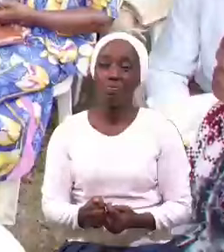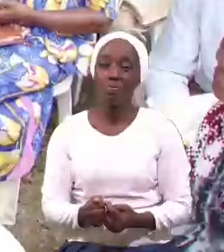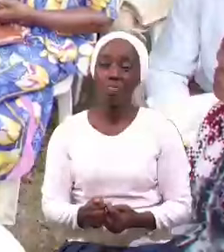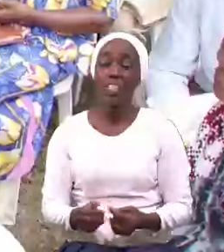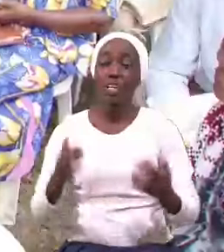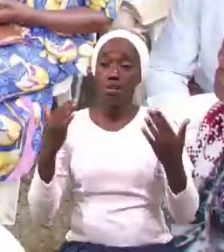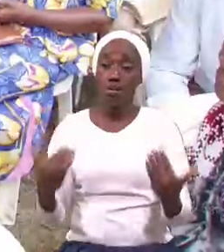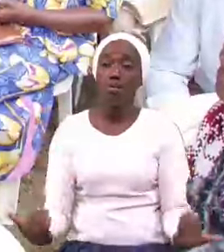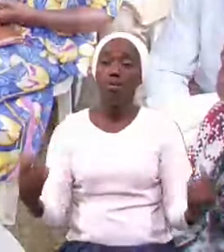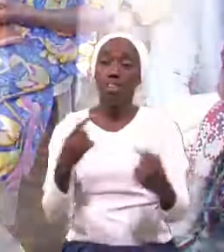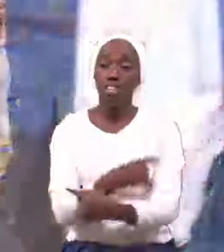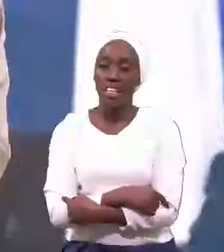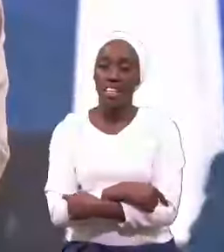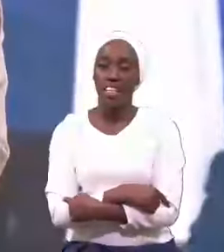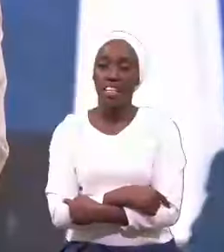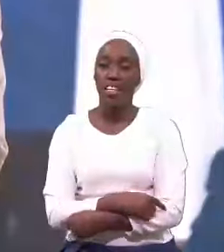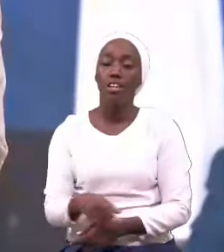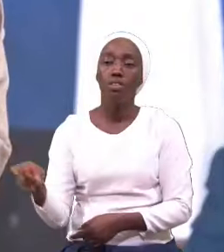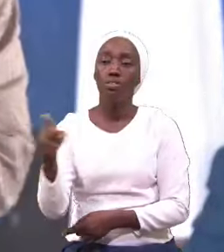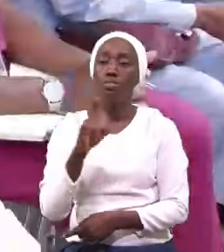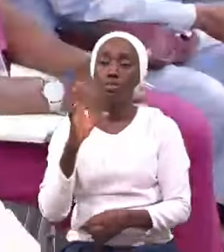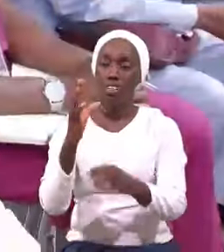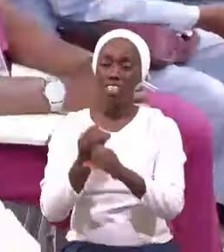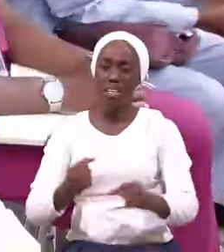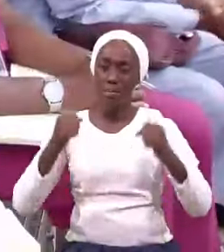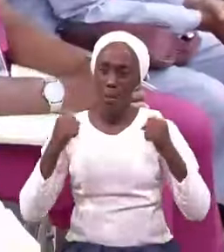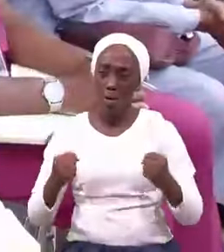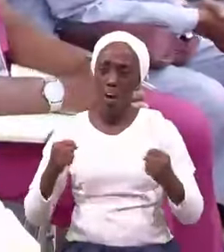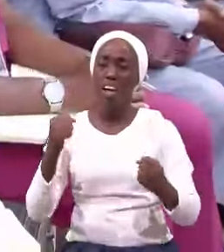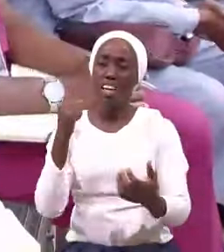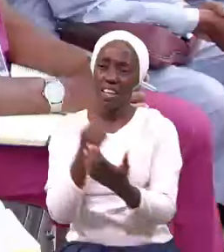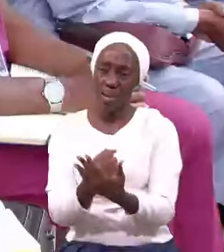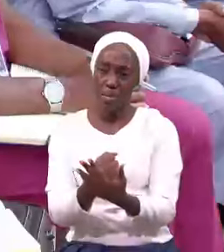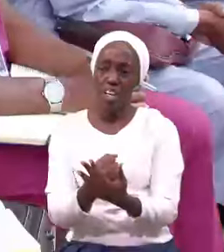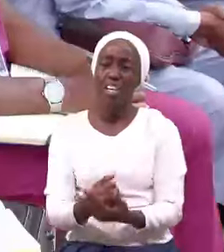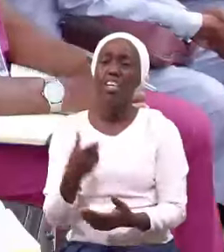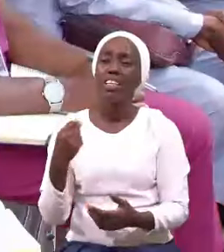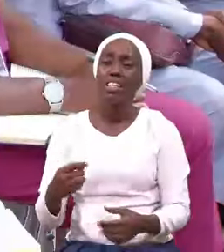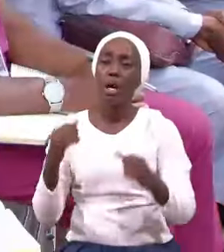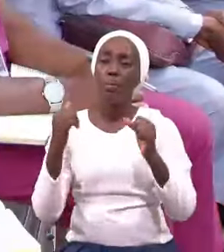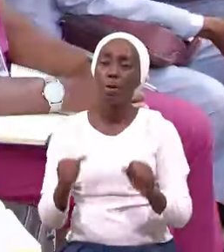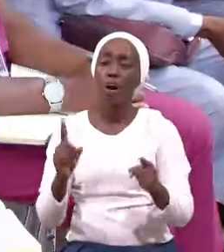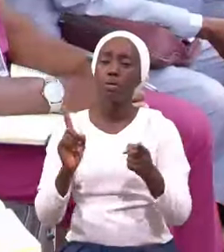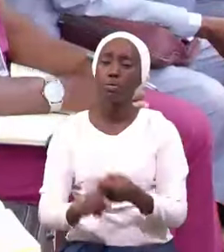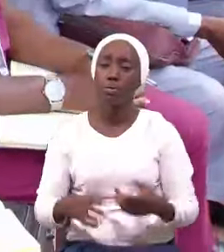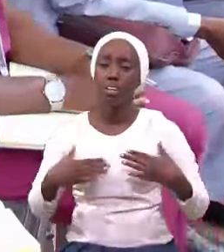Today, you receive power. The power to